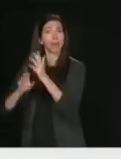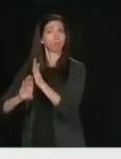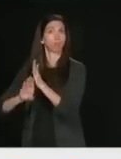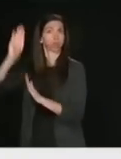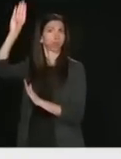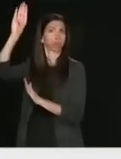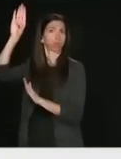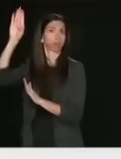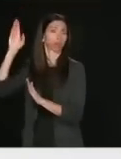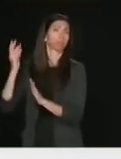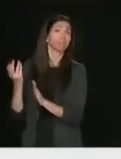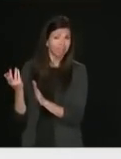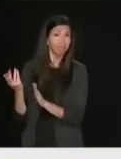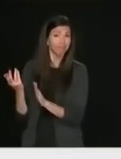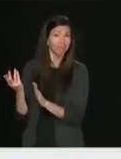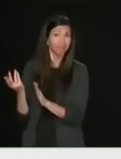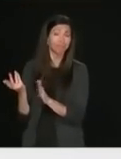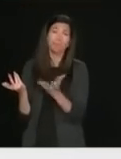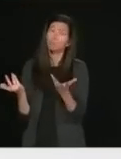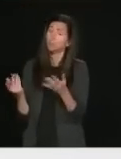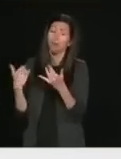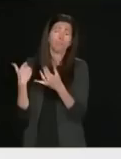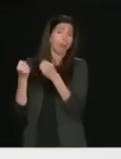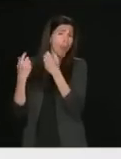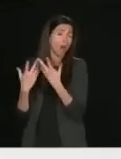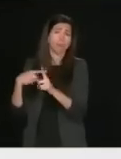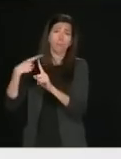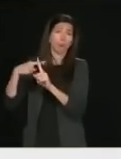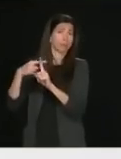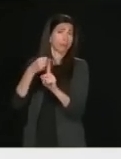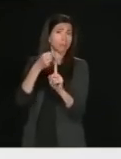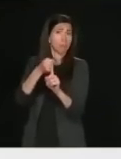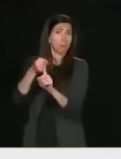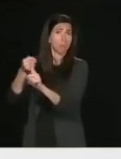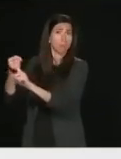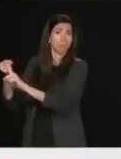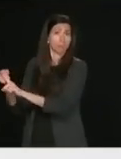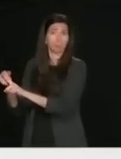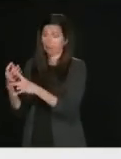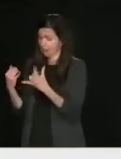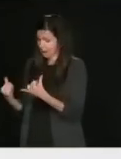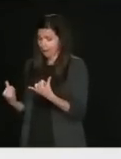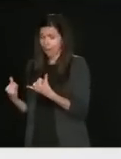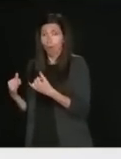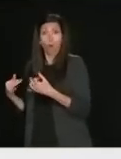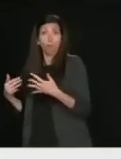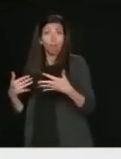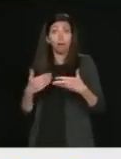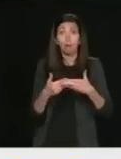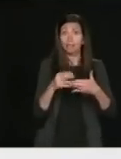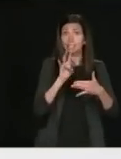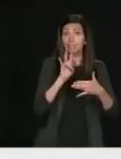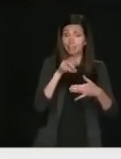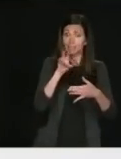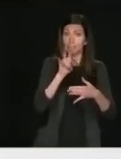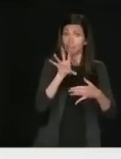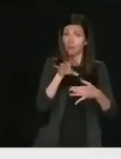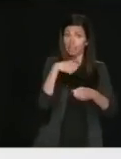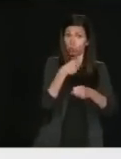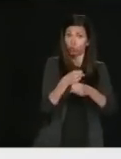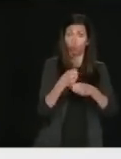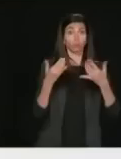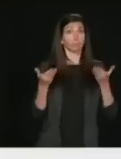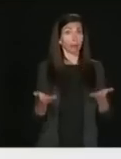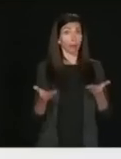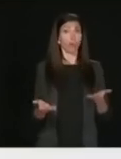opportunity for people right around the world. 75 years later, we have another crisis that is comparable in scale